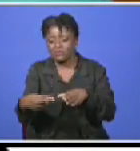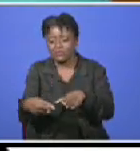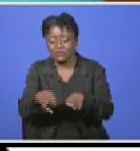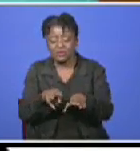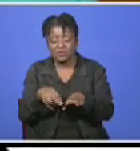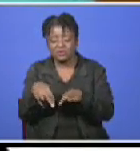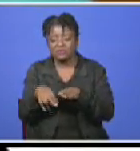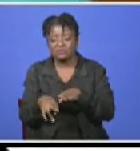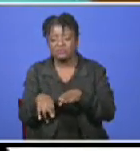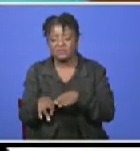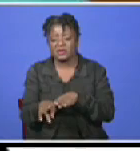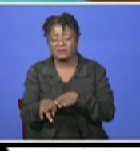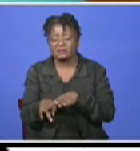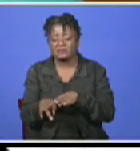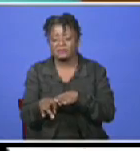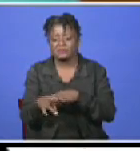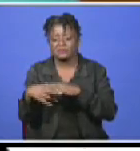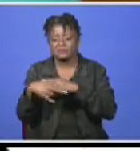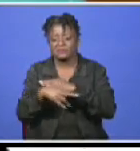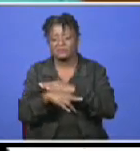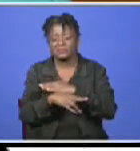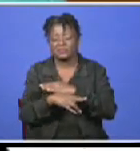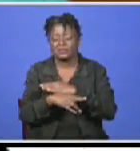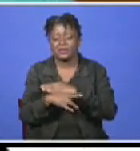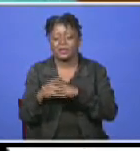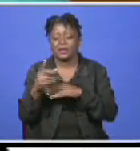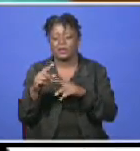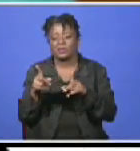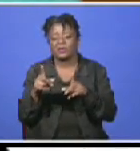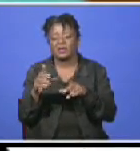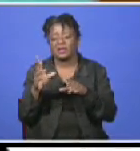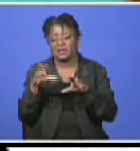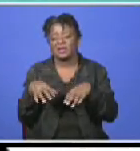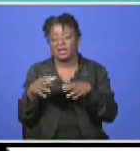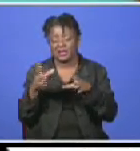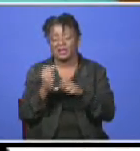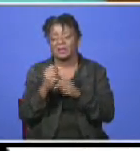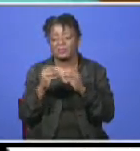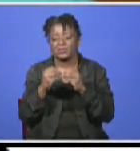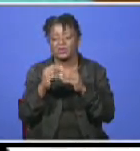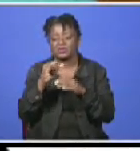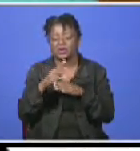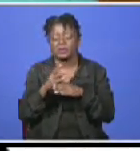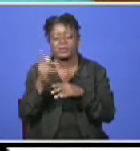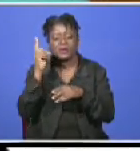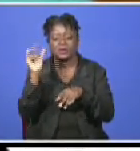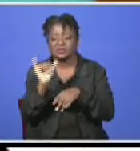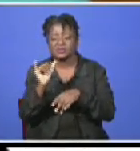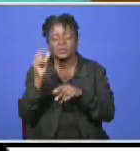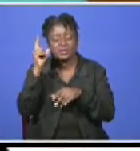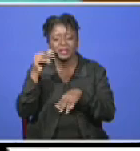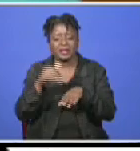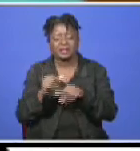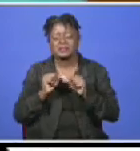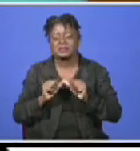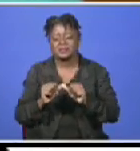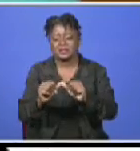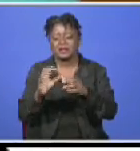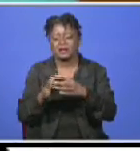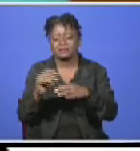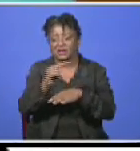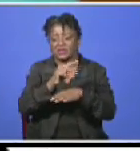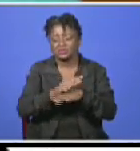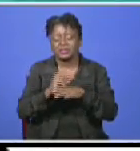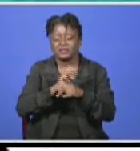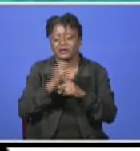get more jobs. And not only are we looking at more jobs, but we're looking at the sustainability of our natural environment for those people that fish, for those